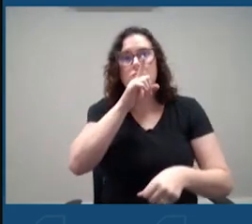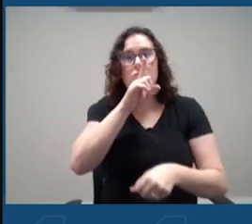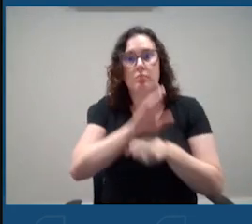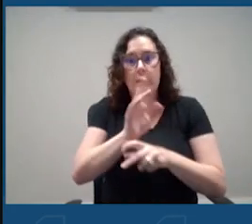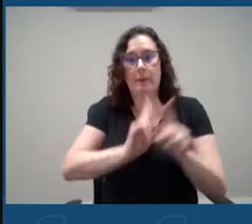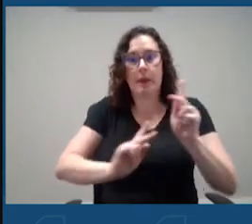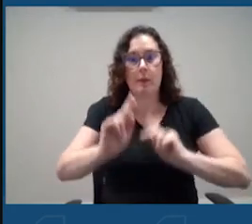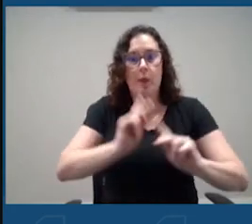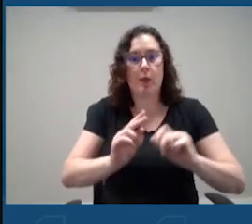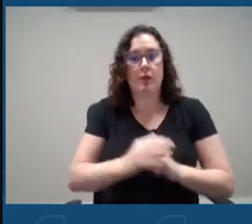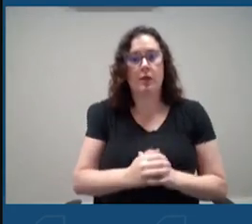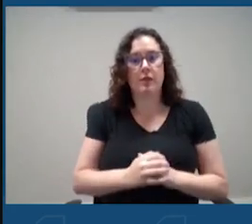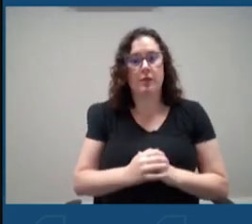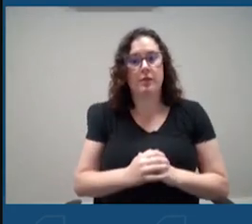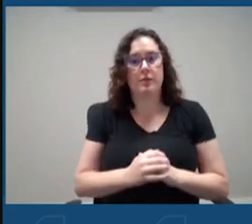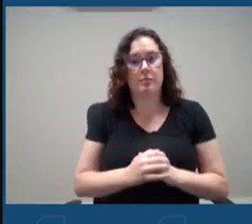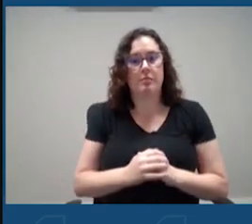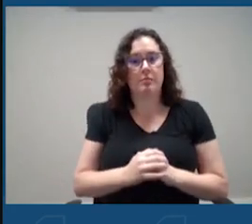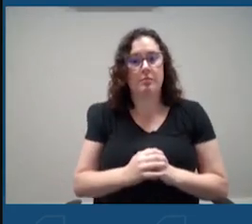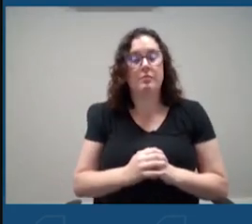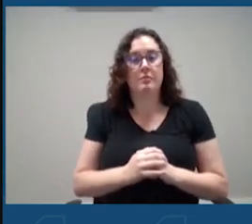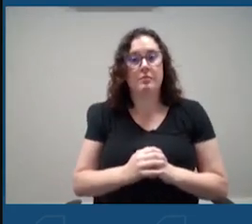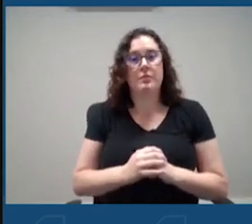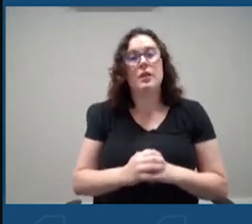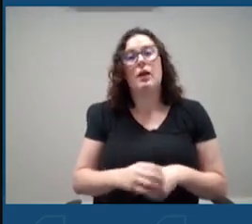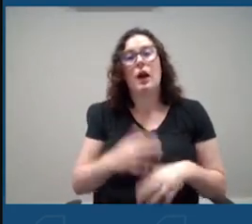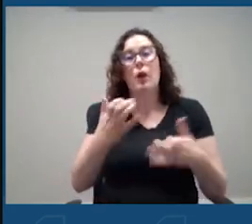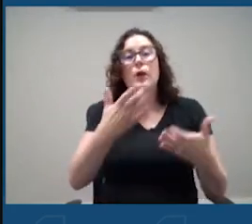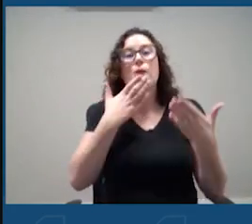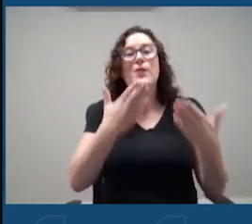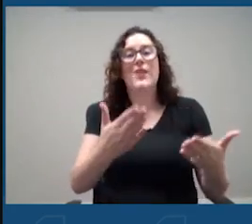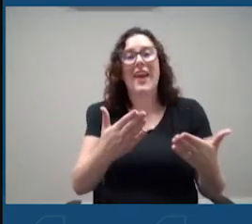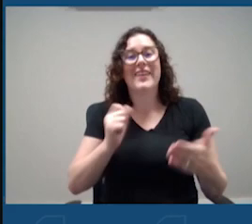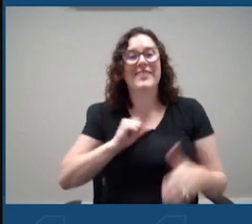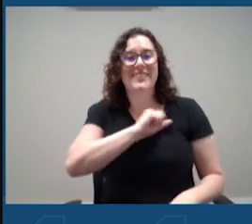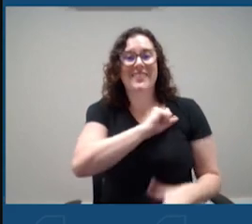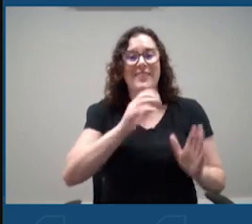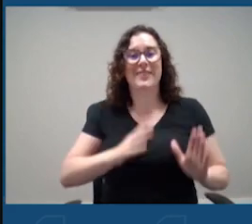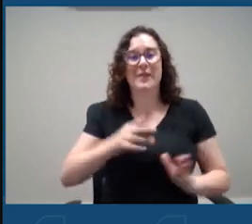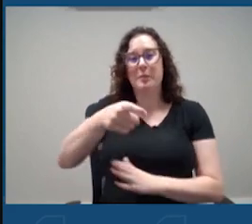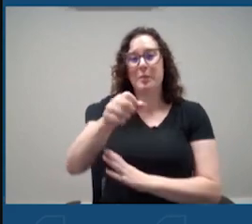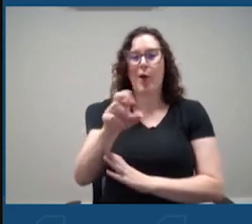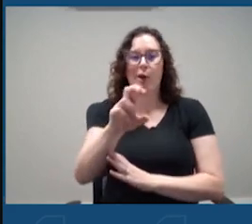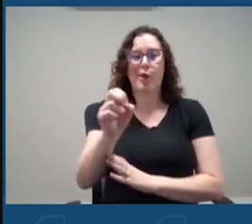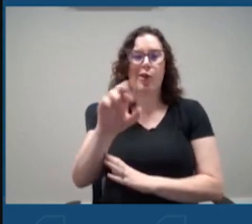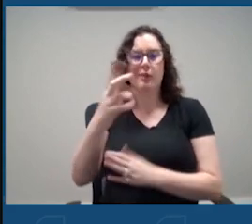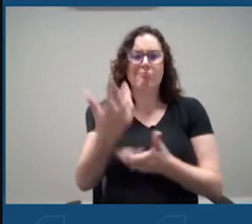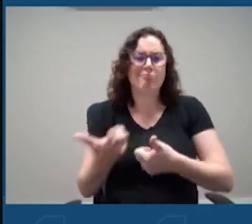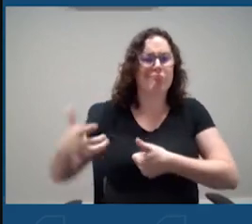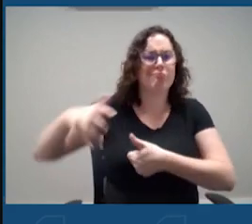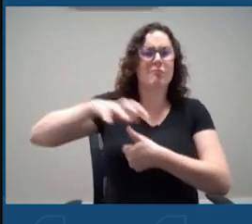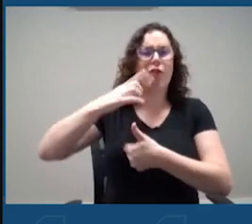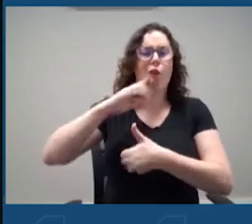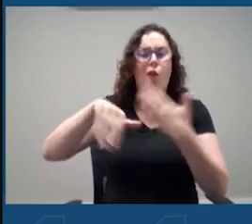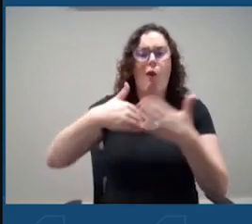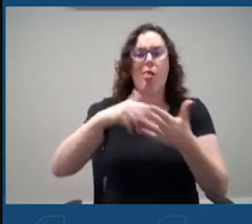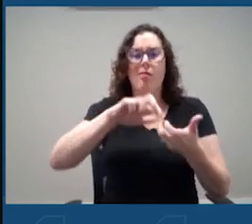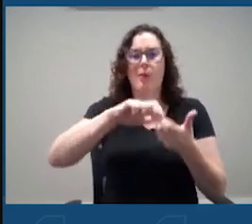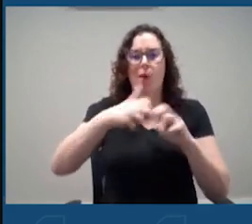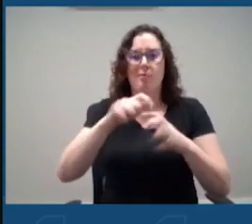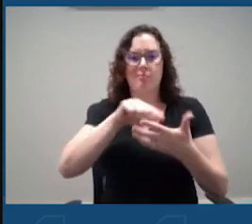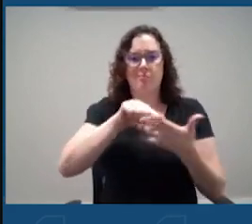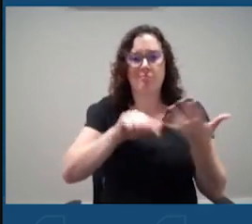want to thank Senator Parker, who is clearly the champion on all of these issues. And specifically, I wanted to give a shout out to